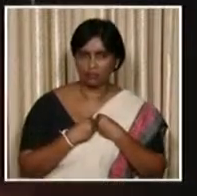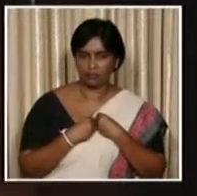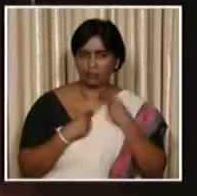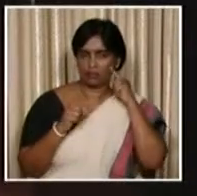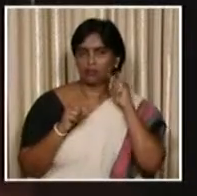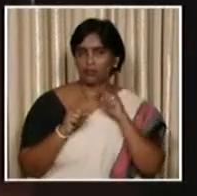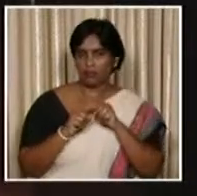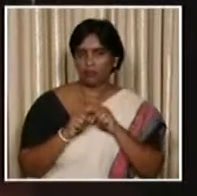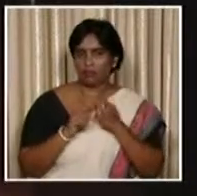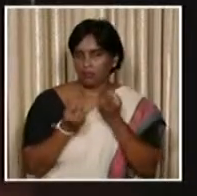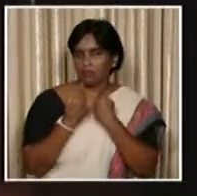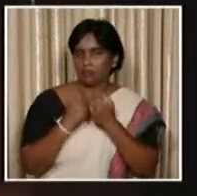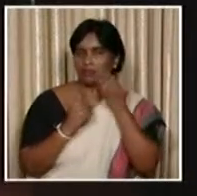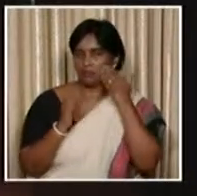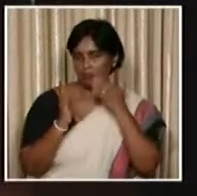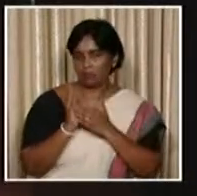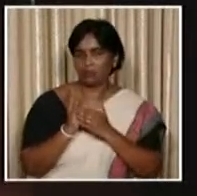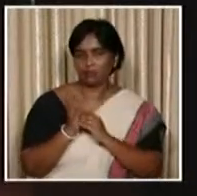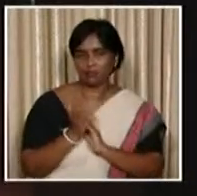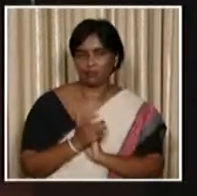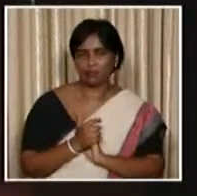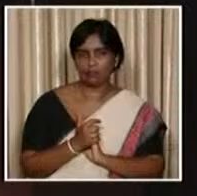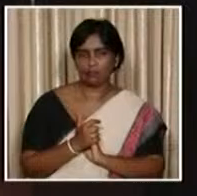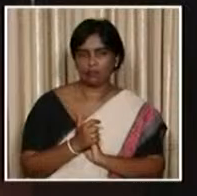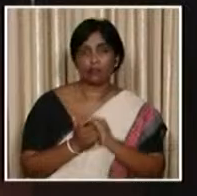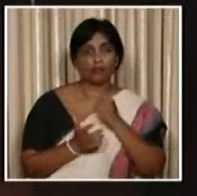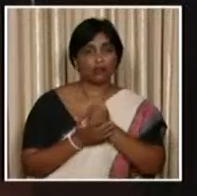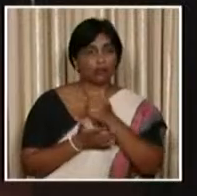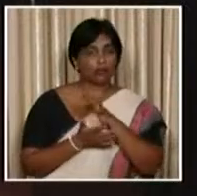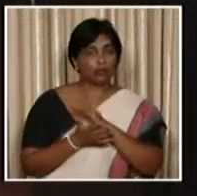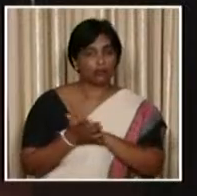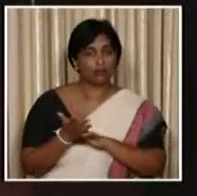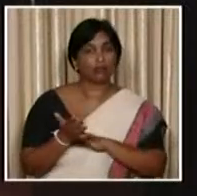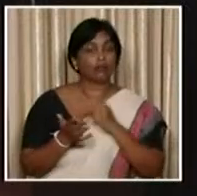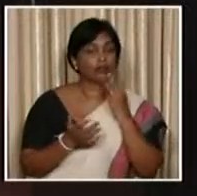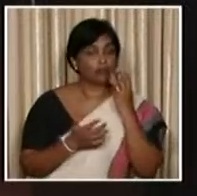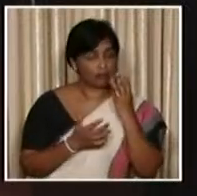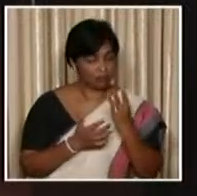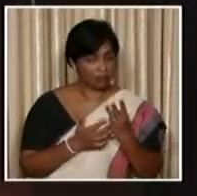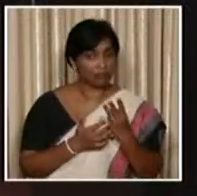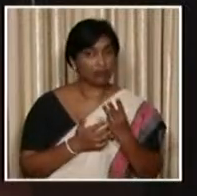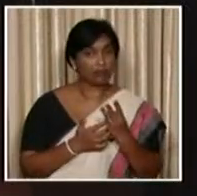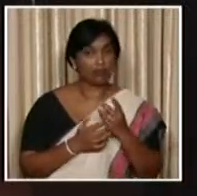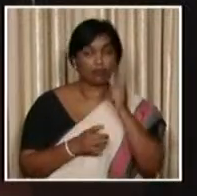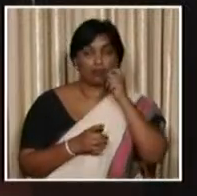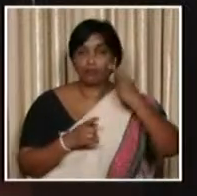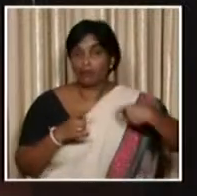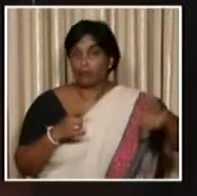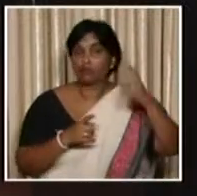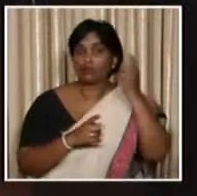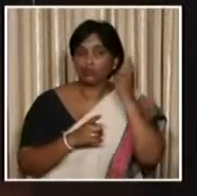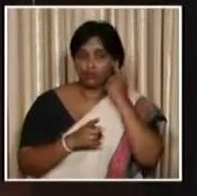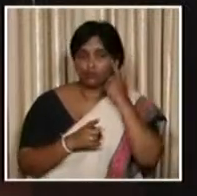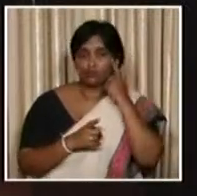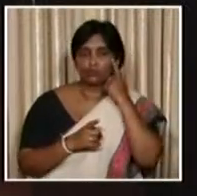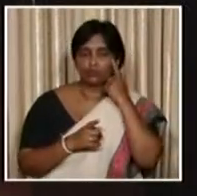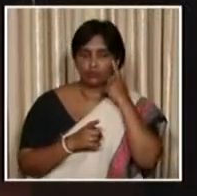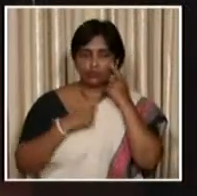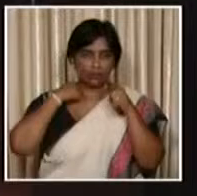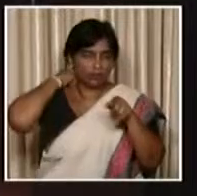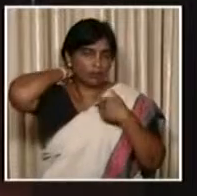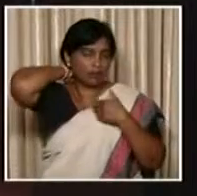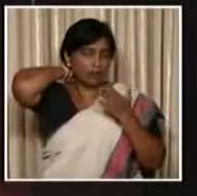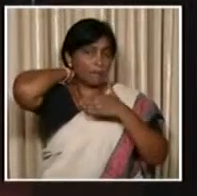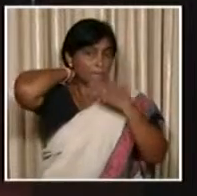President, all these three letters. So send it to me. Public knowledge, yes. Yeah, so send it to me. Yeah, even the Vijaya News Group knows about these letters. You know